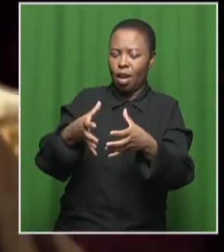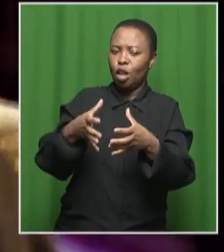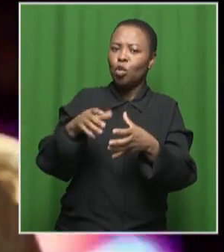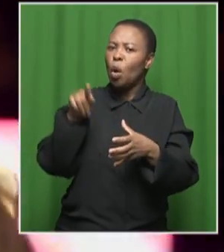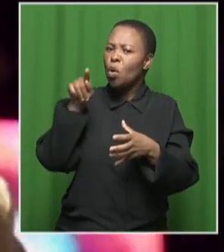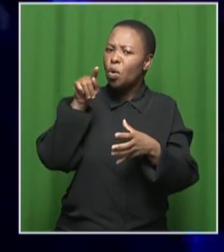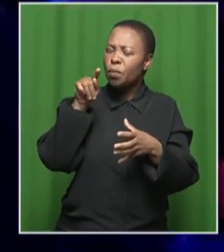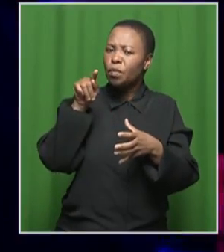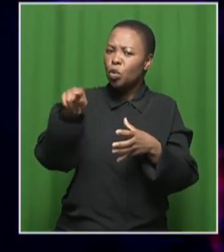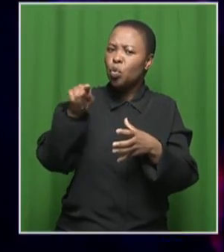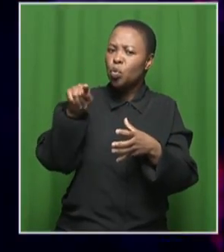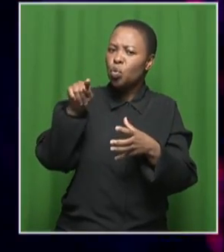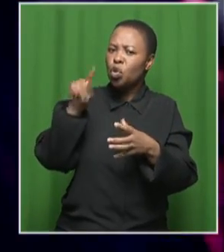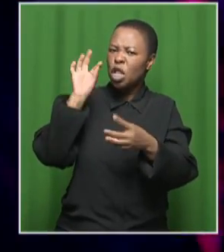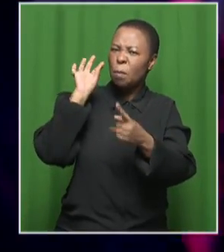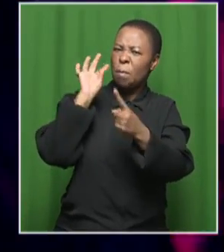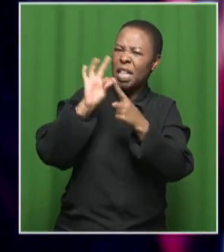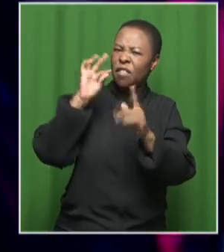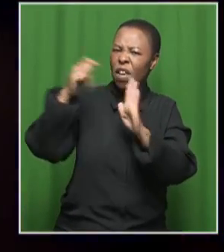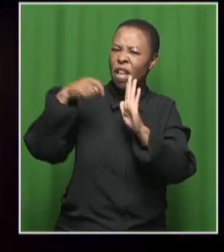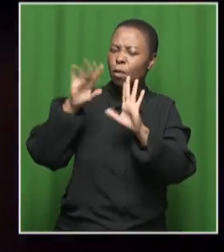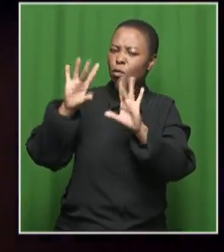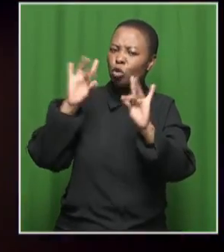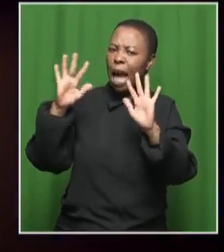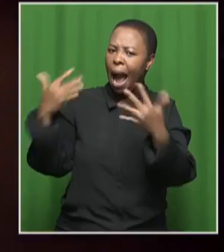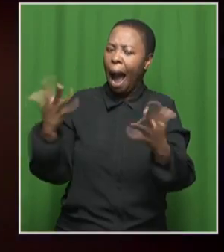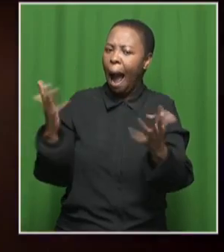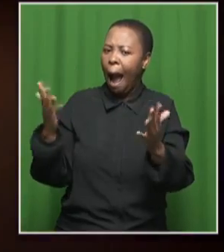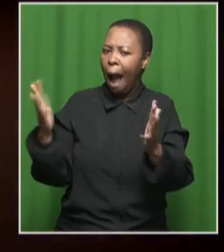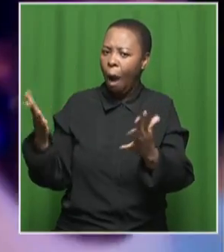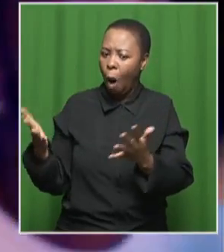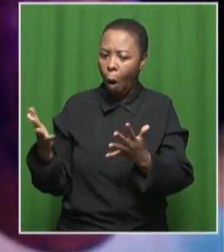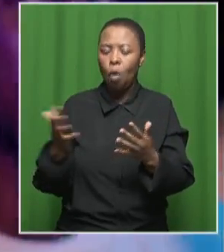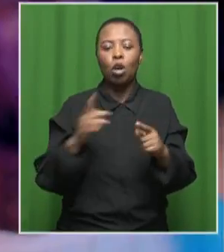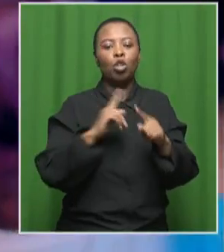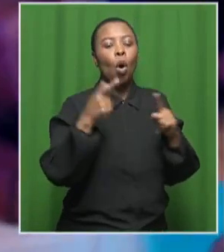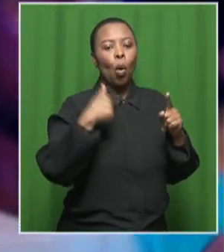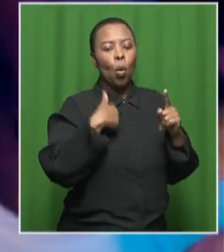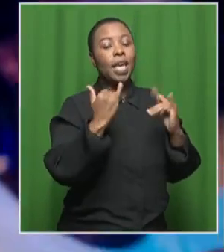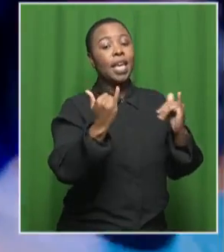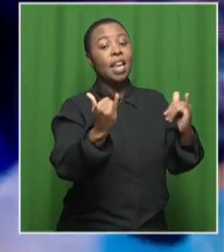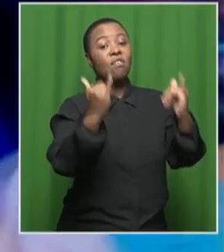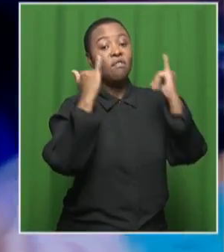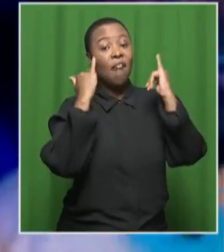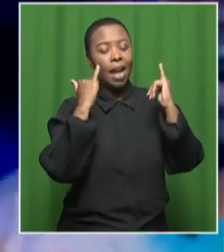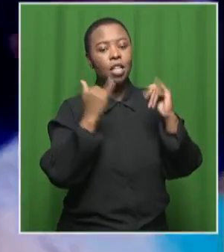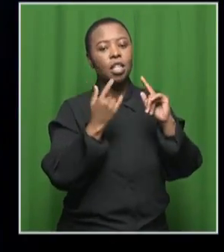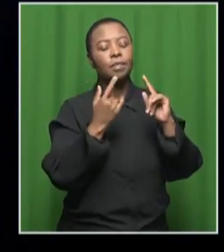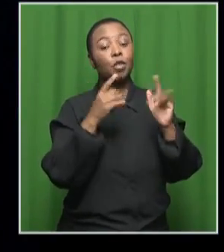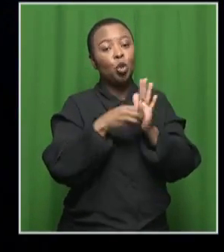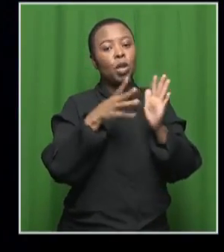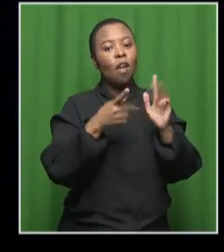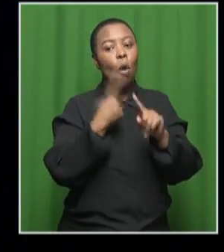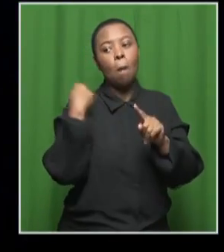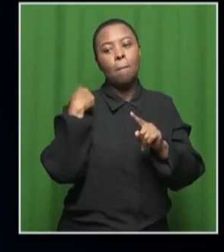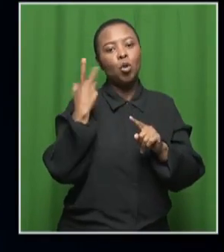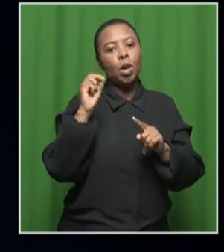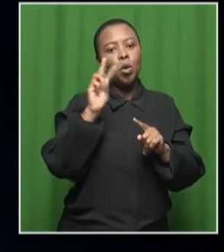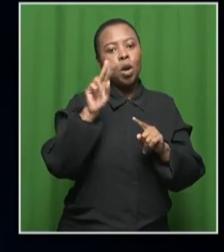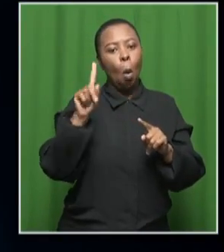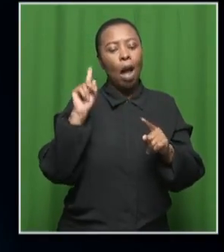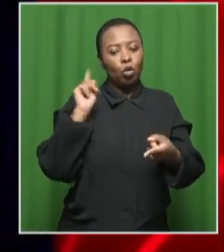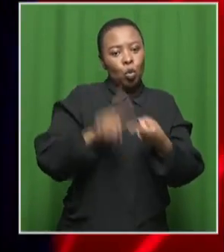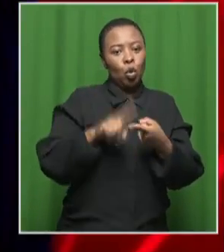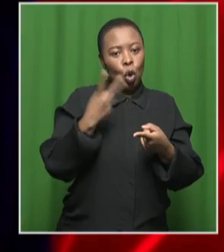these specific films? Okay, so we had an open call inviting students from 2021 to 2024 to submit